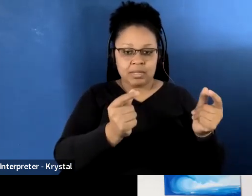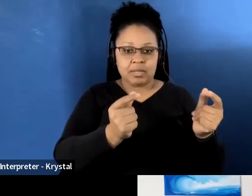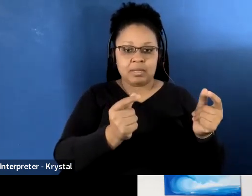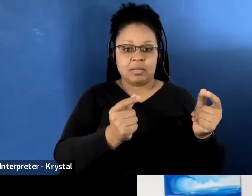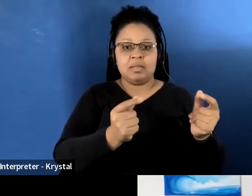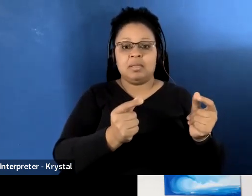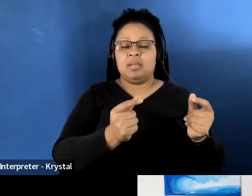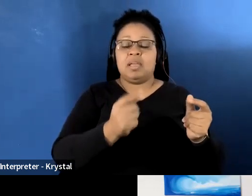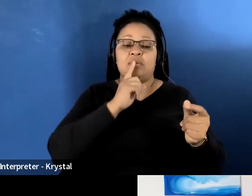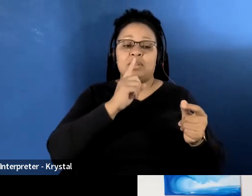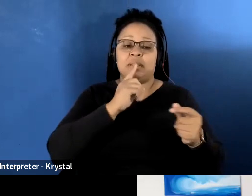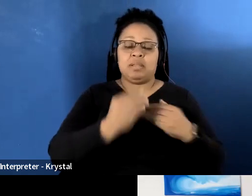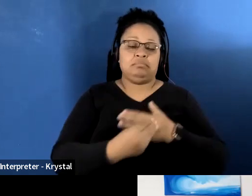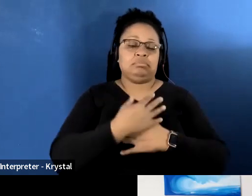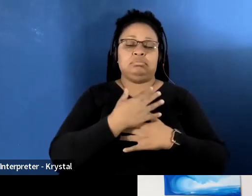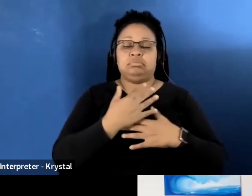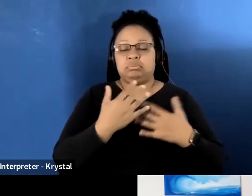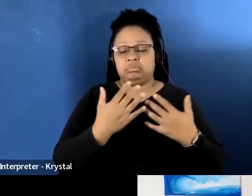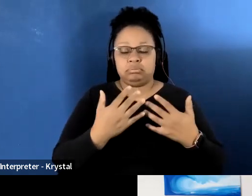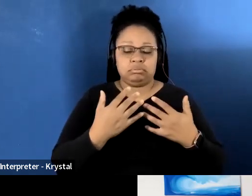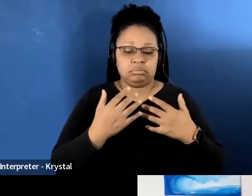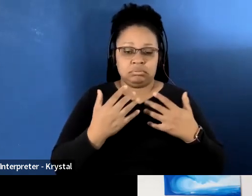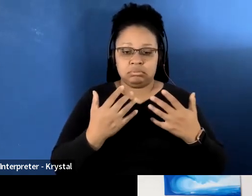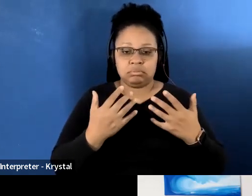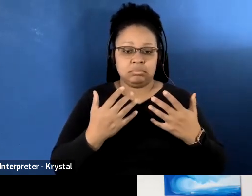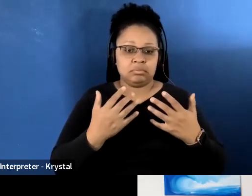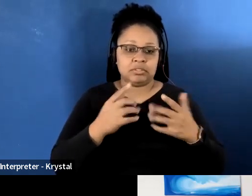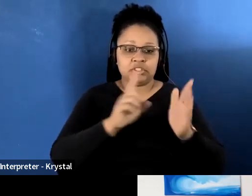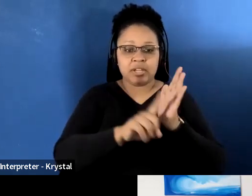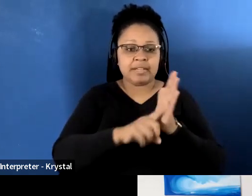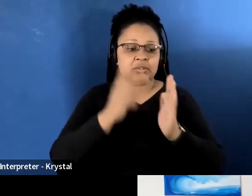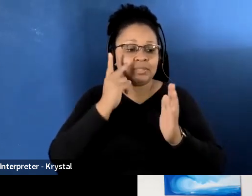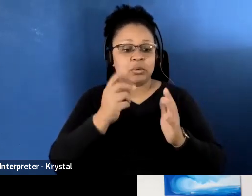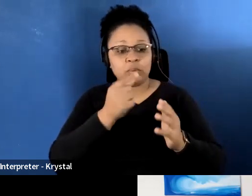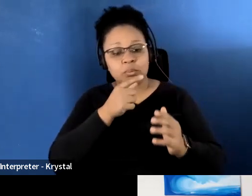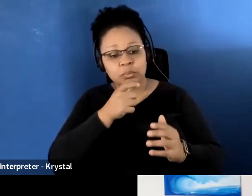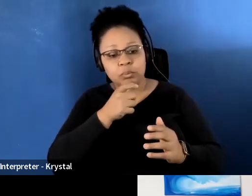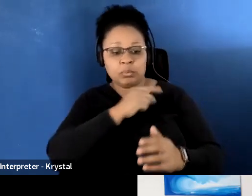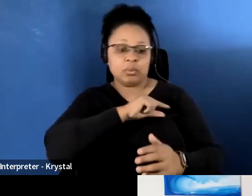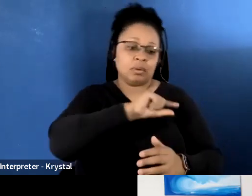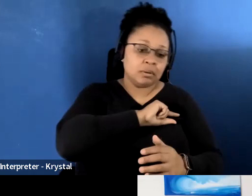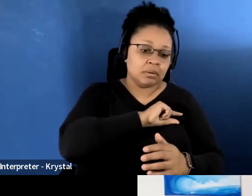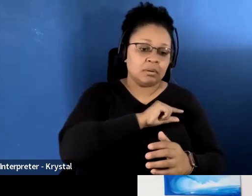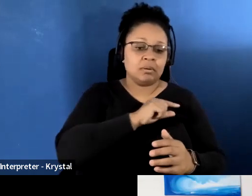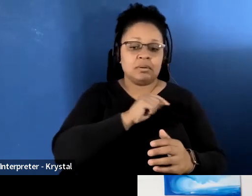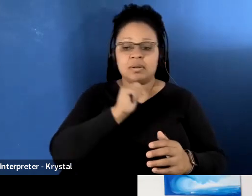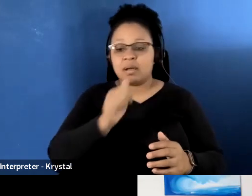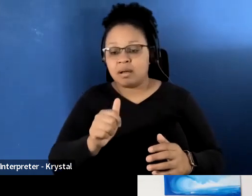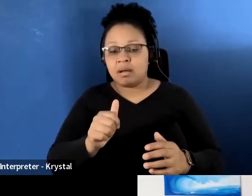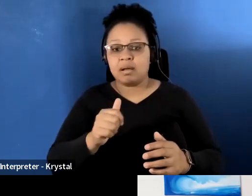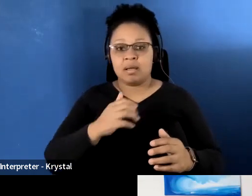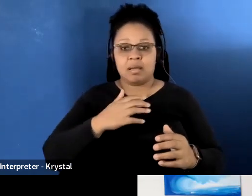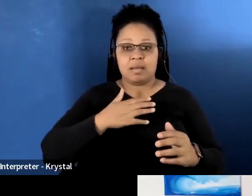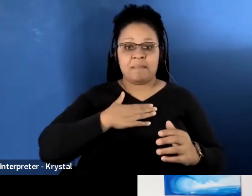huge toll on me to go through all those and see who was eligible and who was not. My desk was right beside